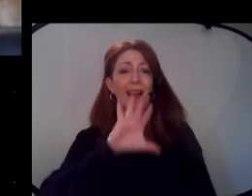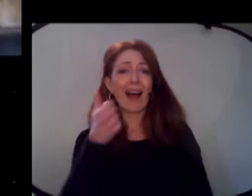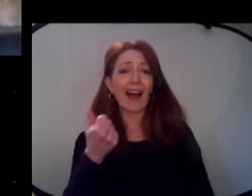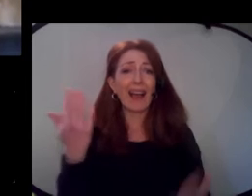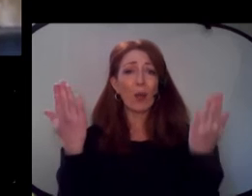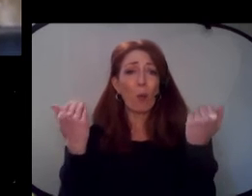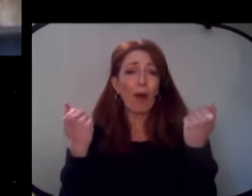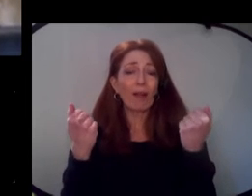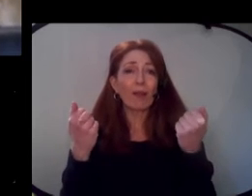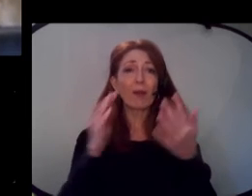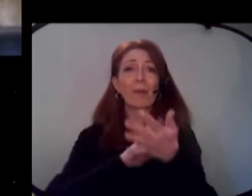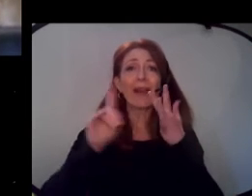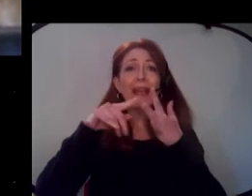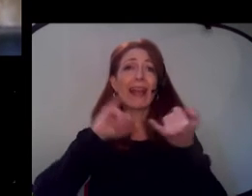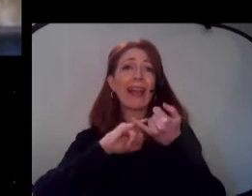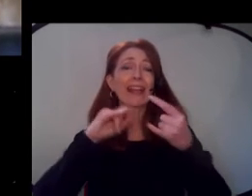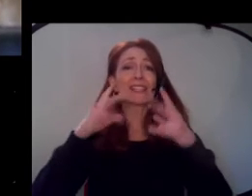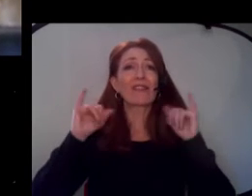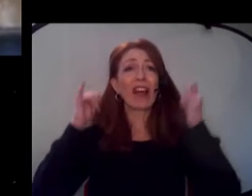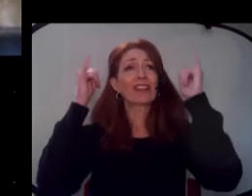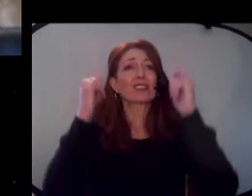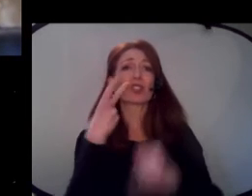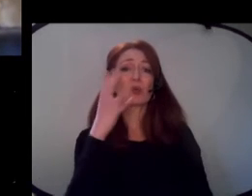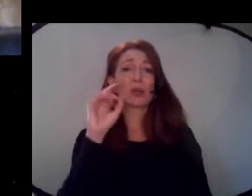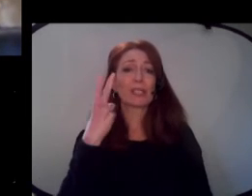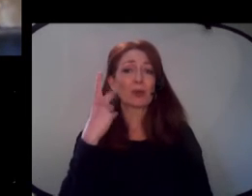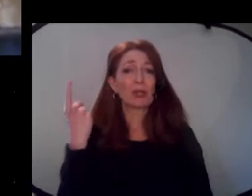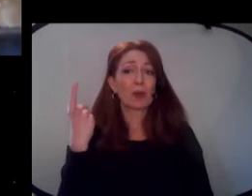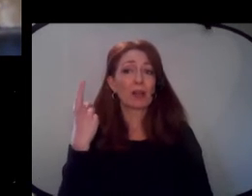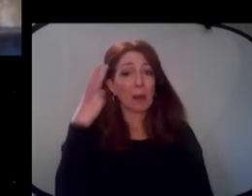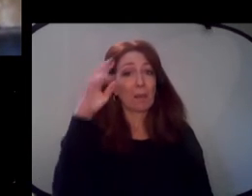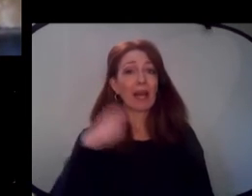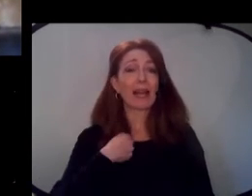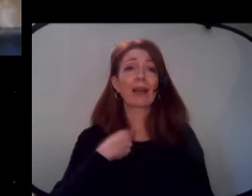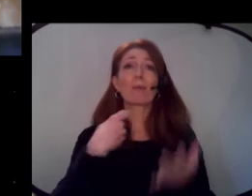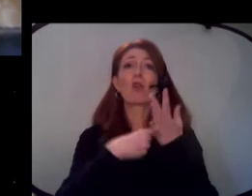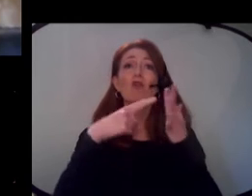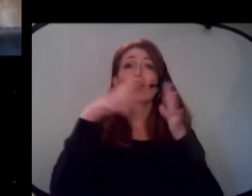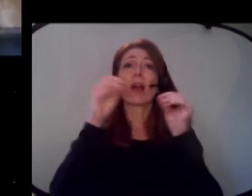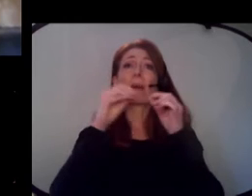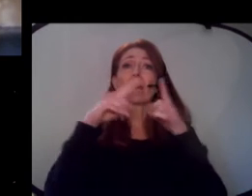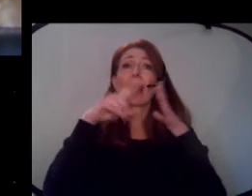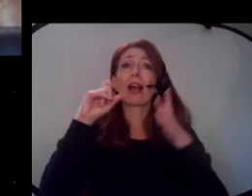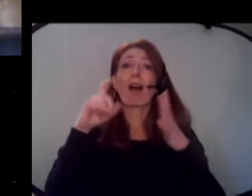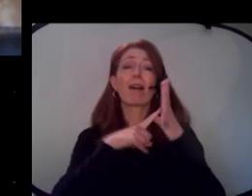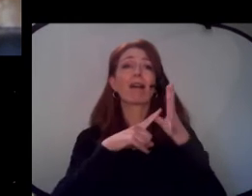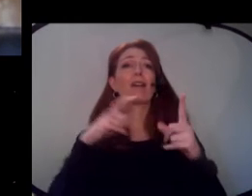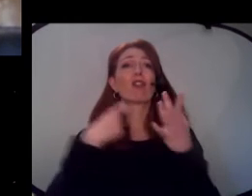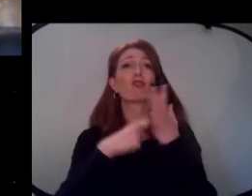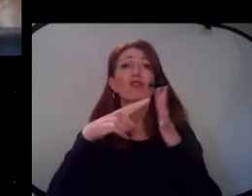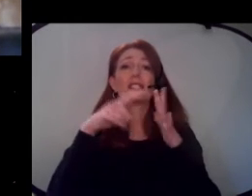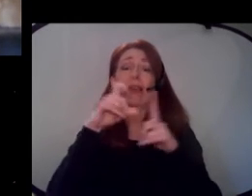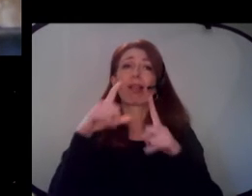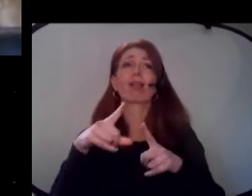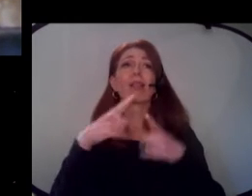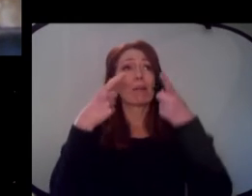welcome to HistFest 2021. My name's Rebecca Adil and I'm the director of HistFest, and I'm so very excited to share